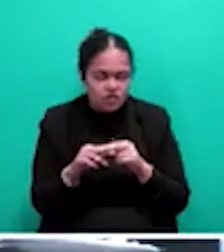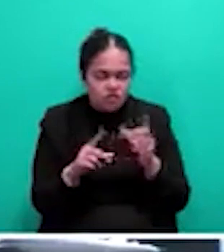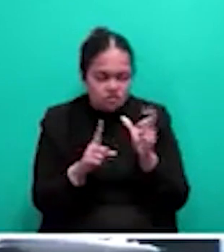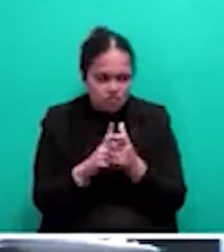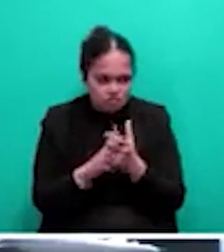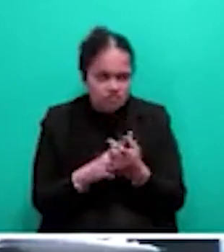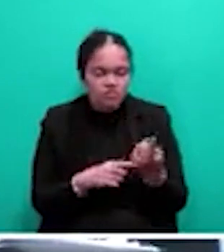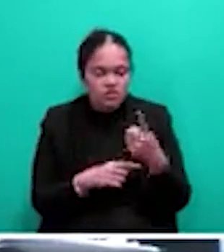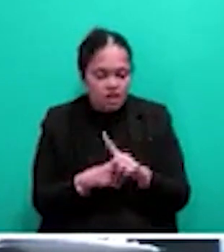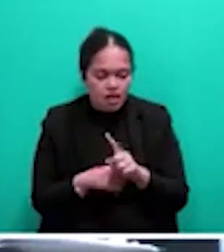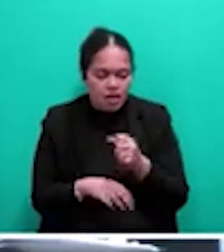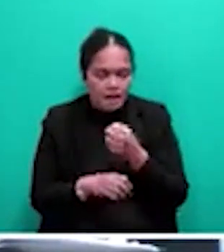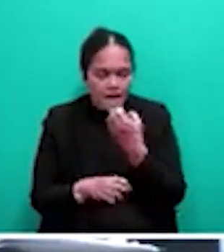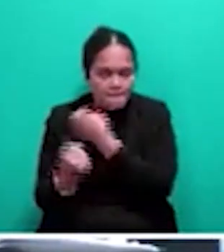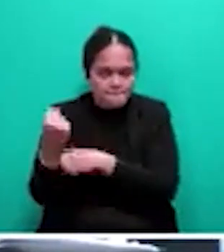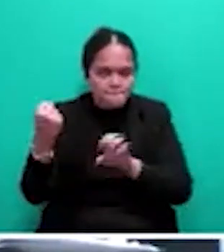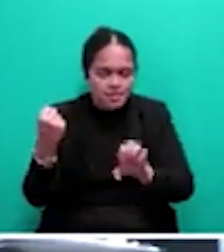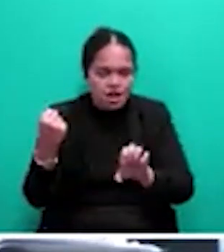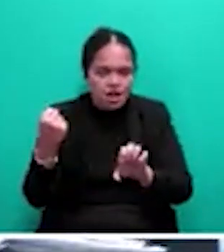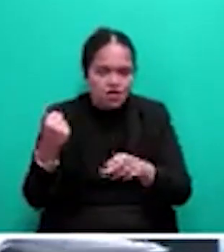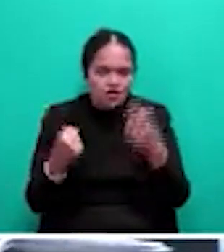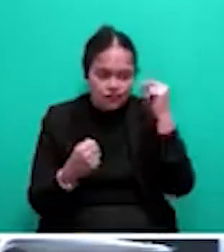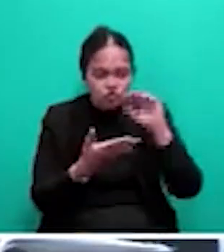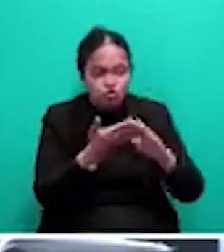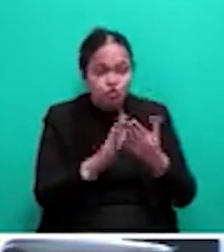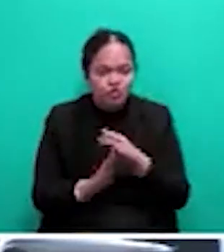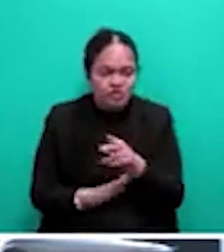of i-Taukei communities for the generations to come.